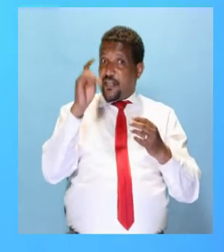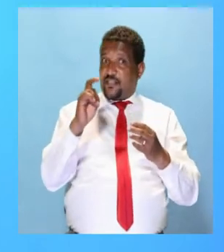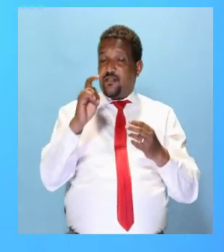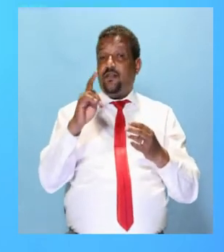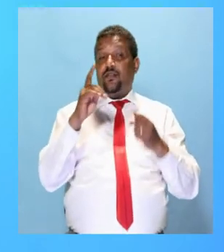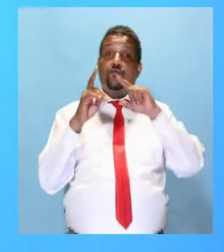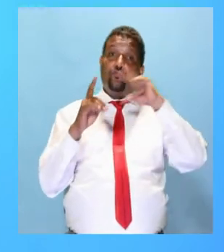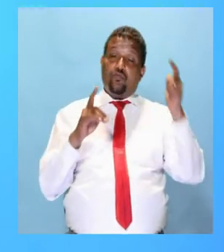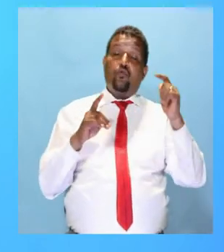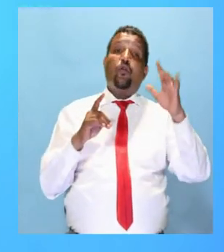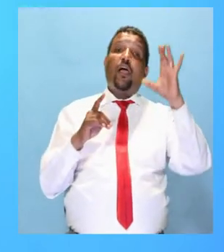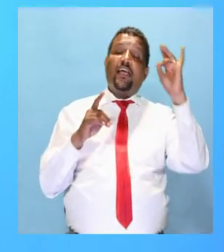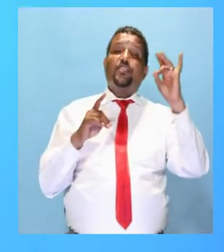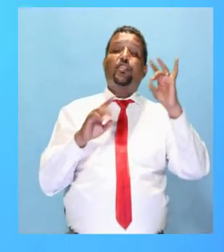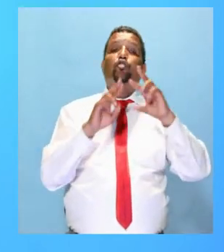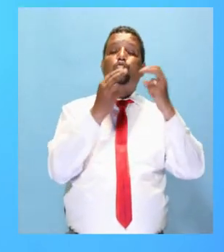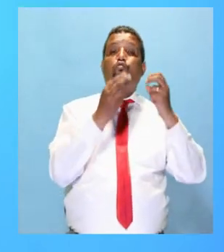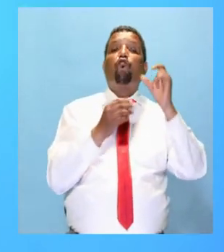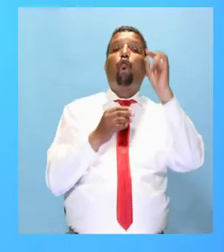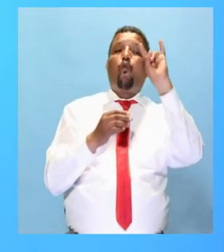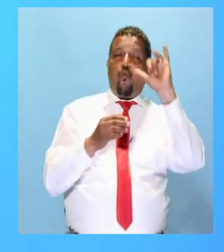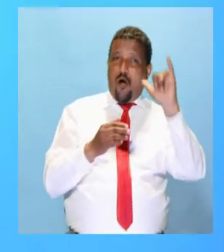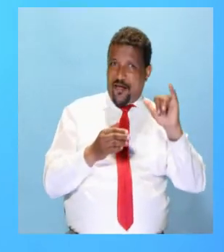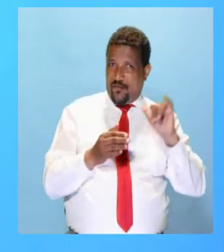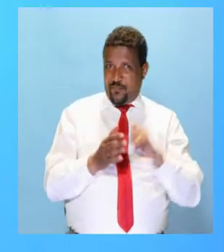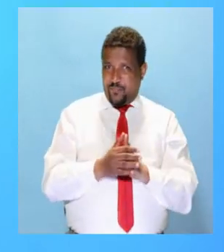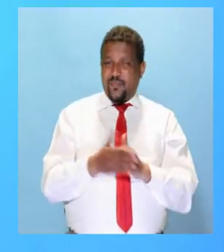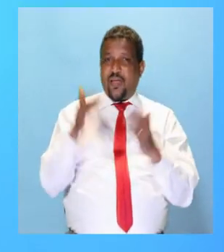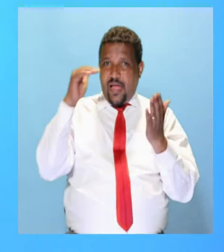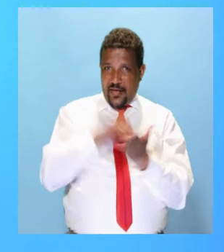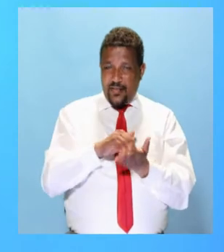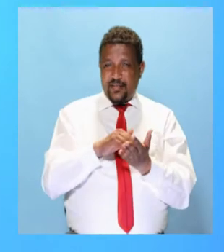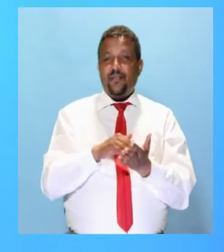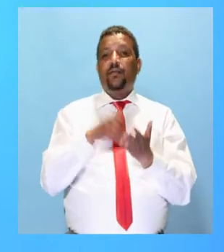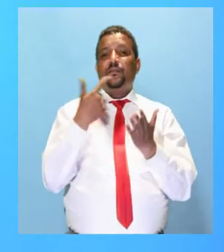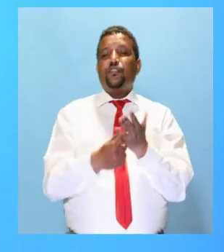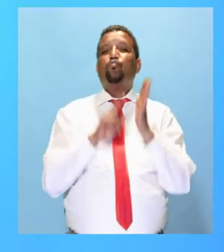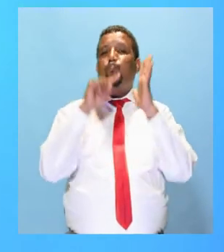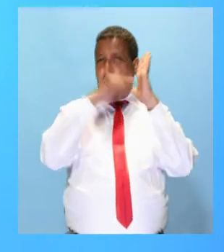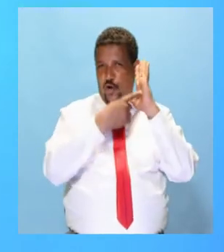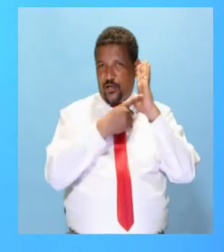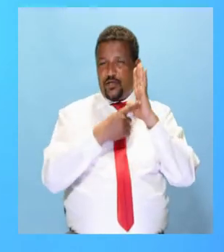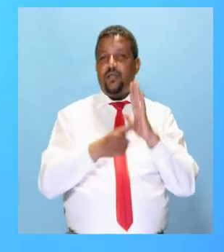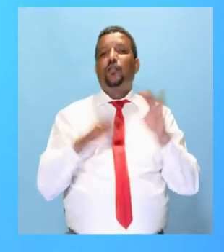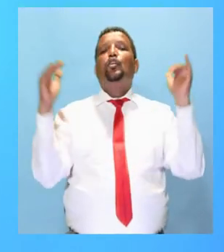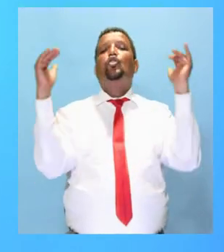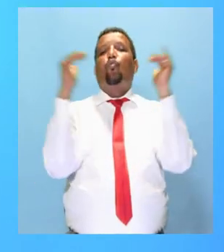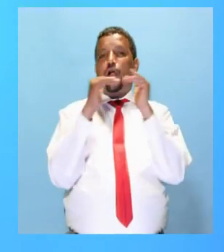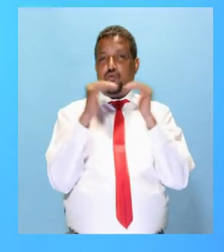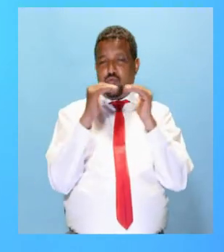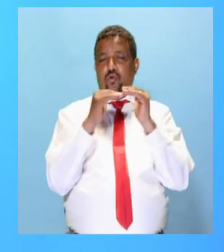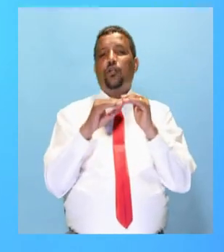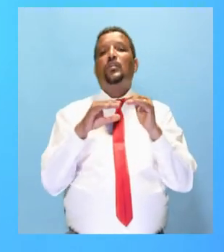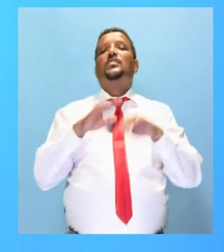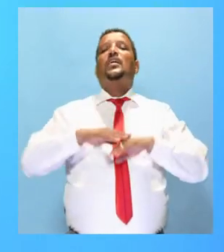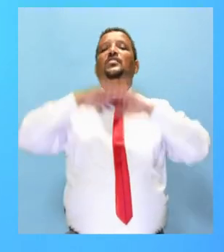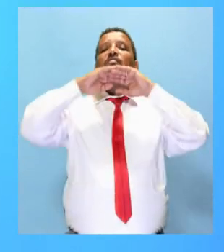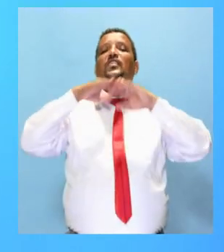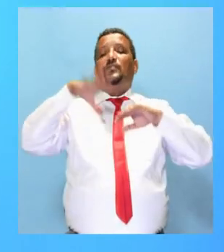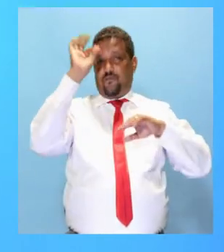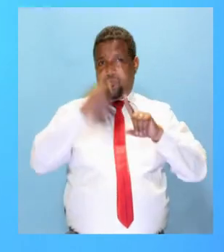X and 5 units of Y. Again, at this point, it is equal to that of the satisfaction that he